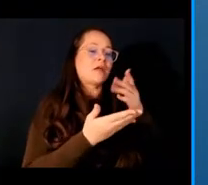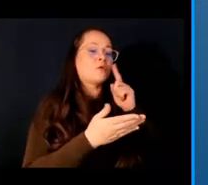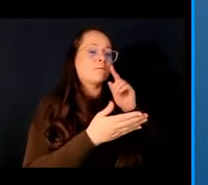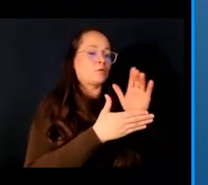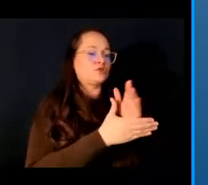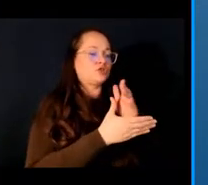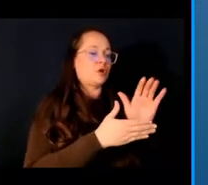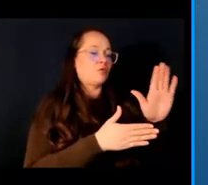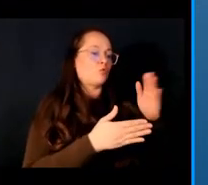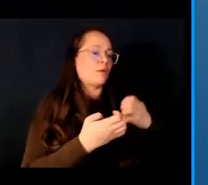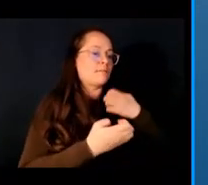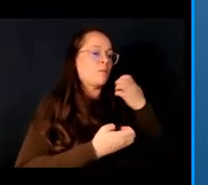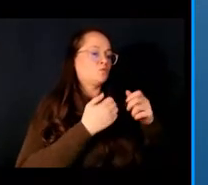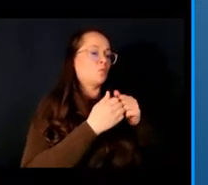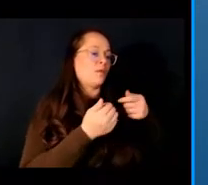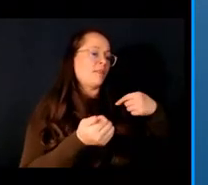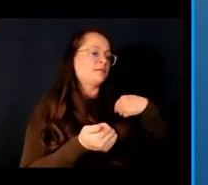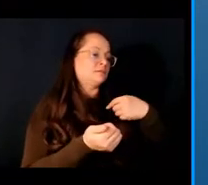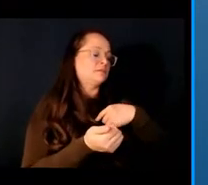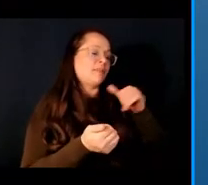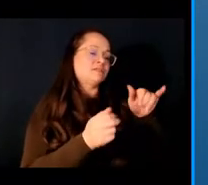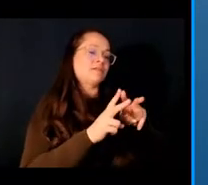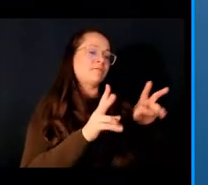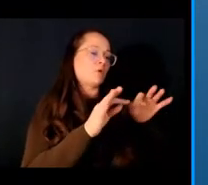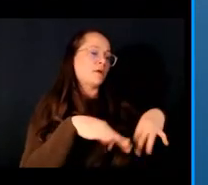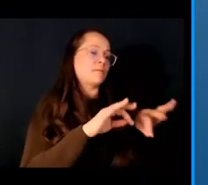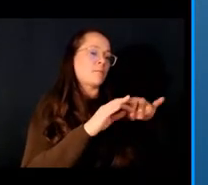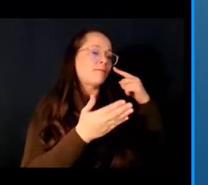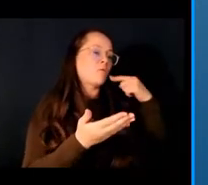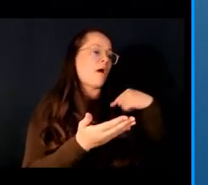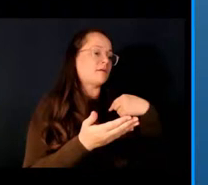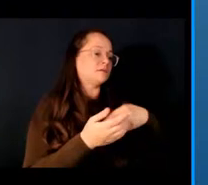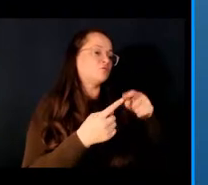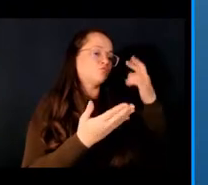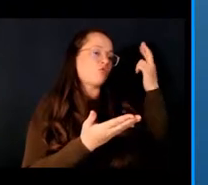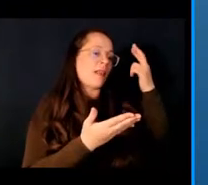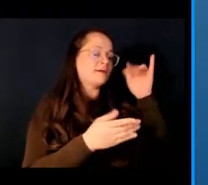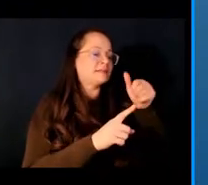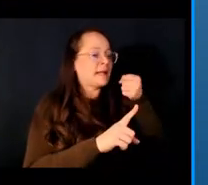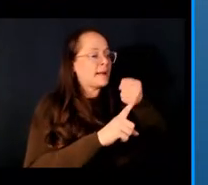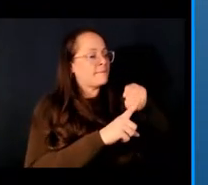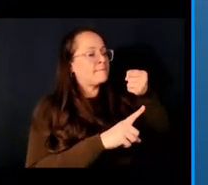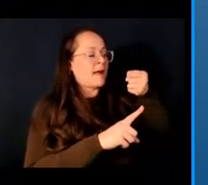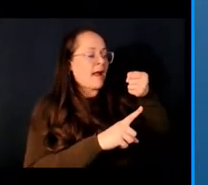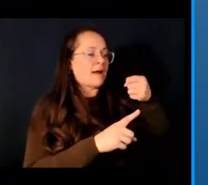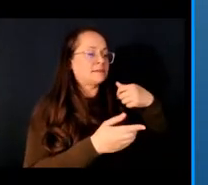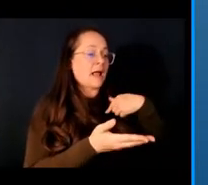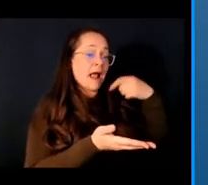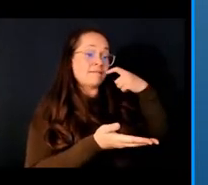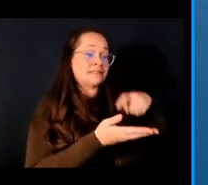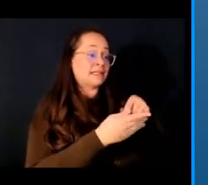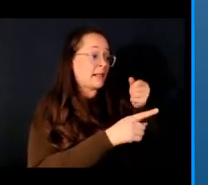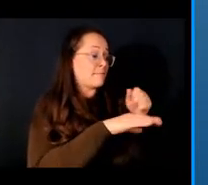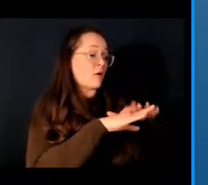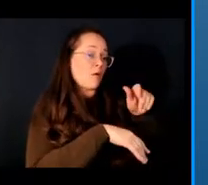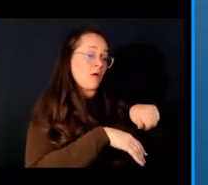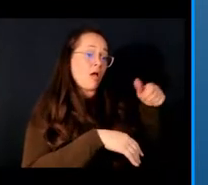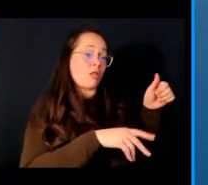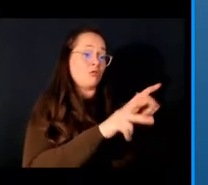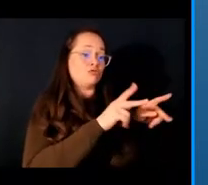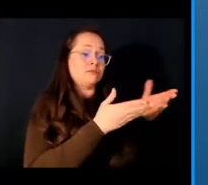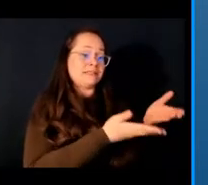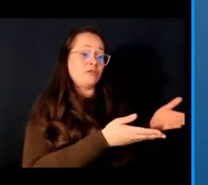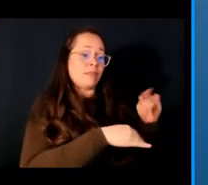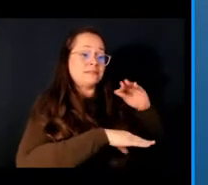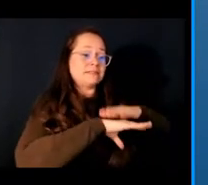emotion with us very very important for us to realize the impact I see the impact on others around this table as